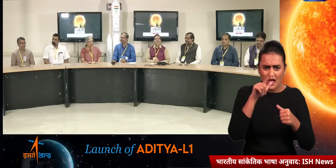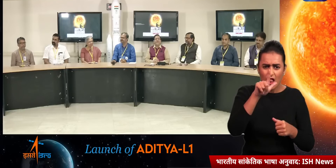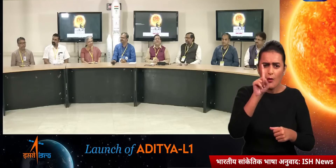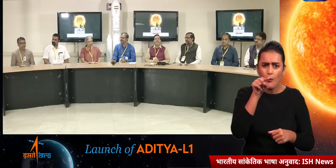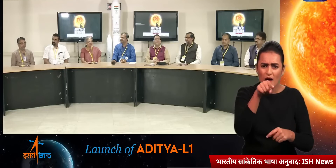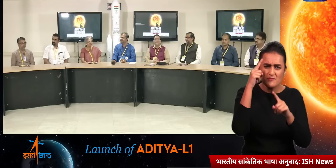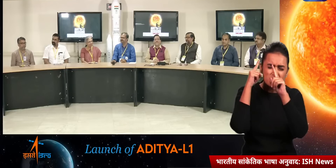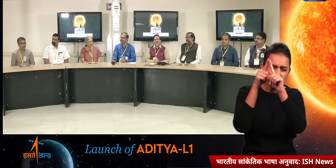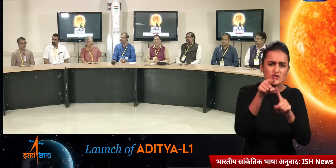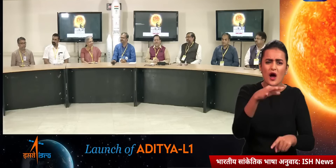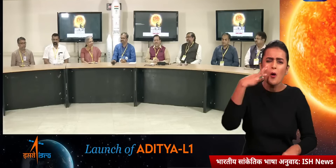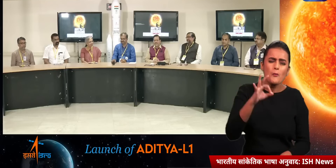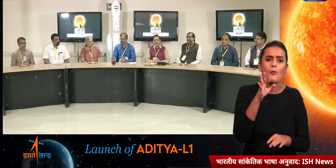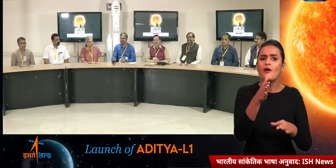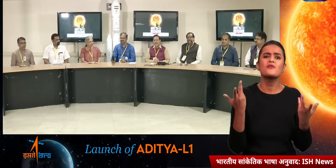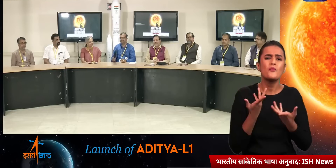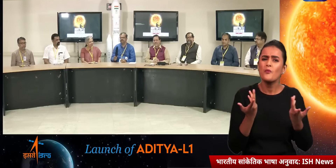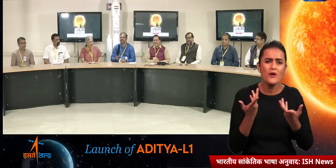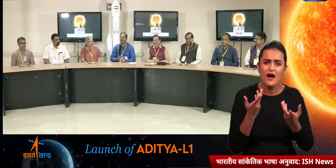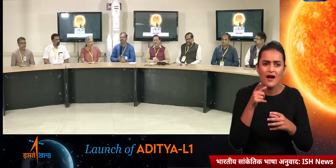what are the objectives of this mission?